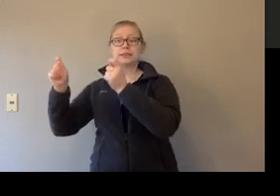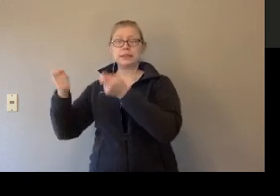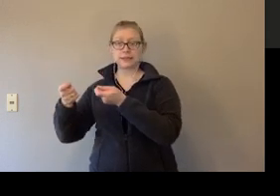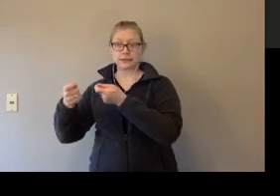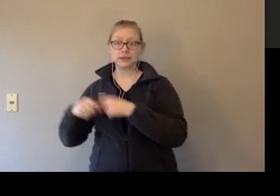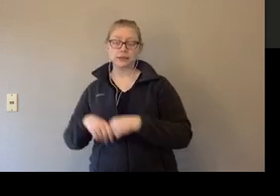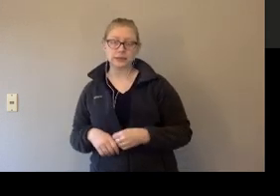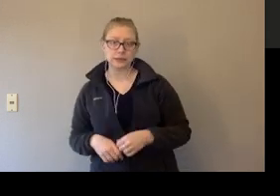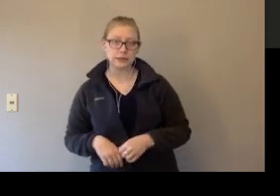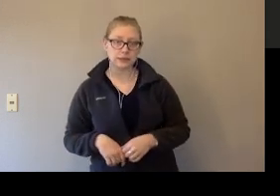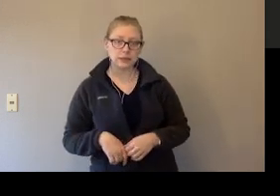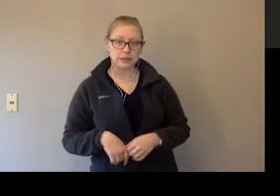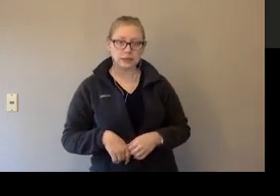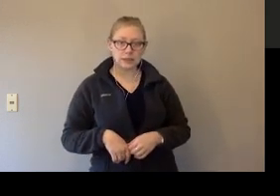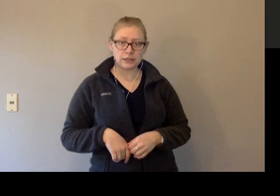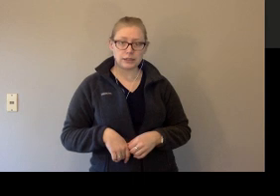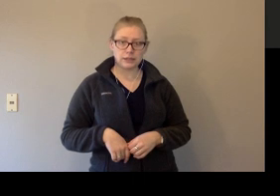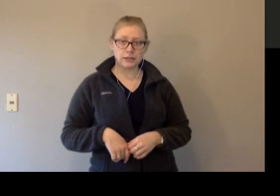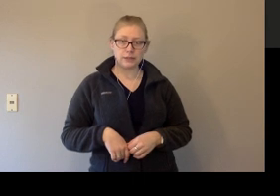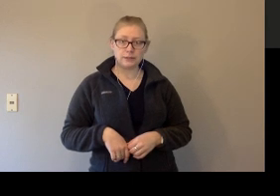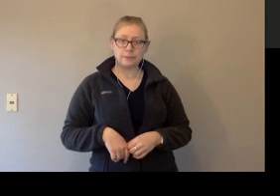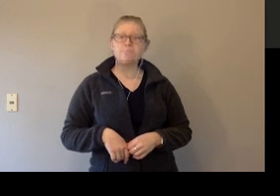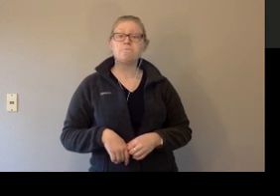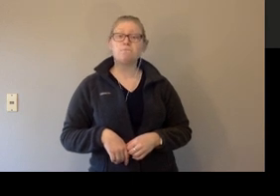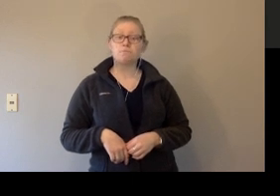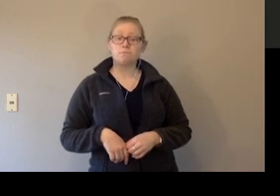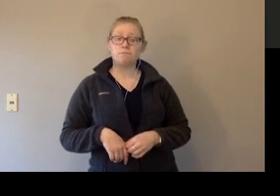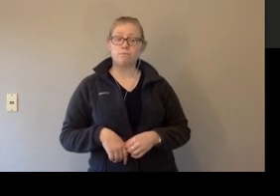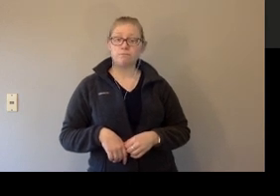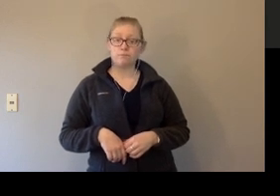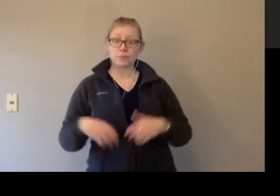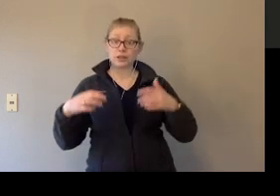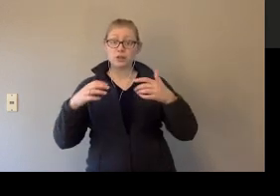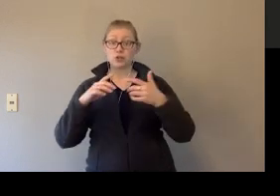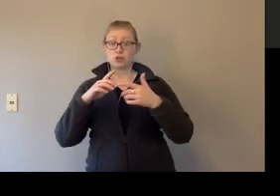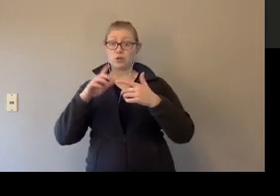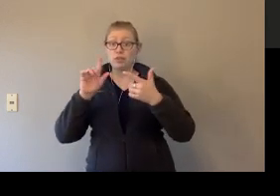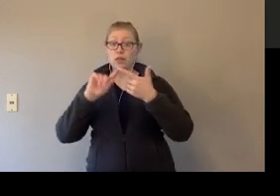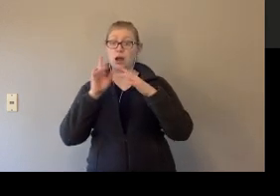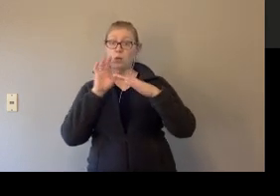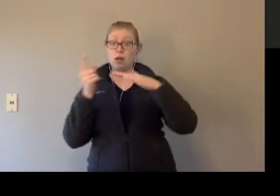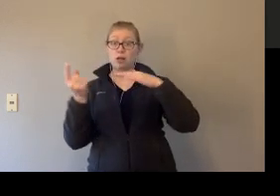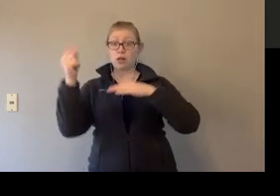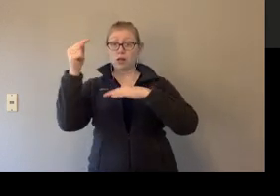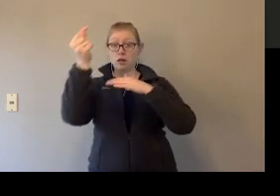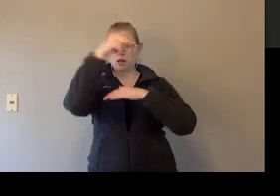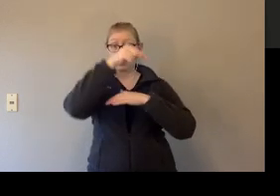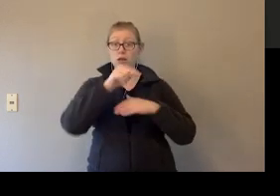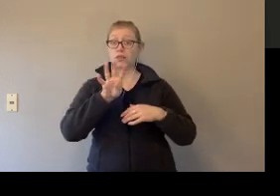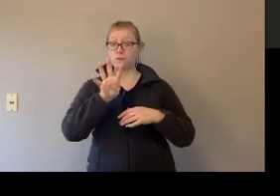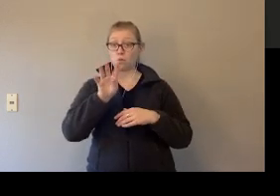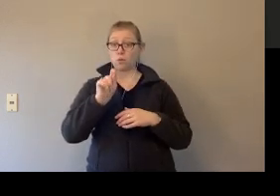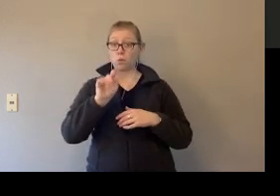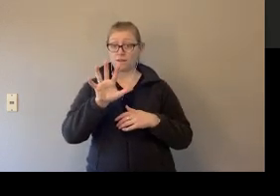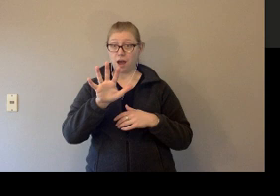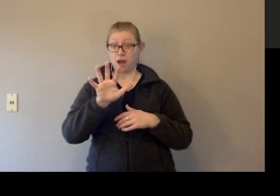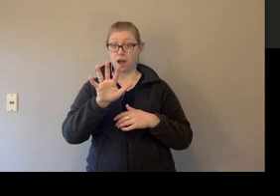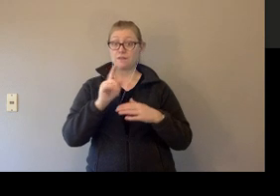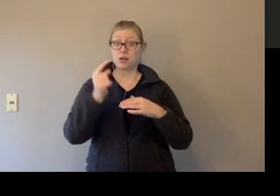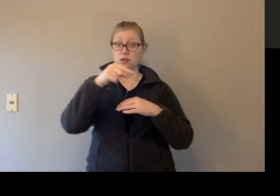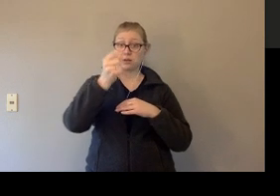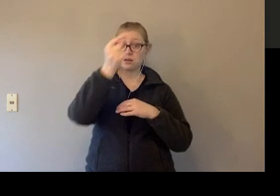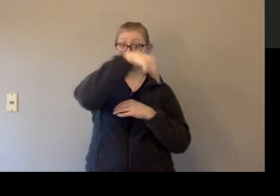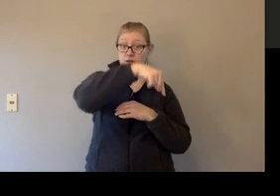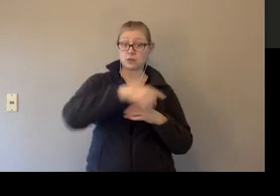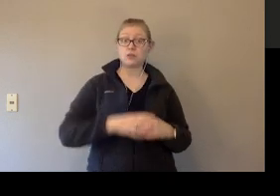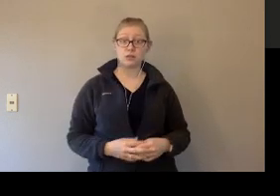2. And I'm going to distribute this. So we got to be careful when we distribute. We got to multiply twice. So